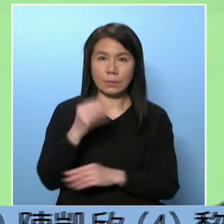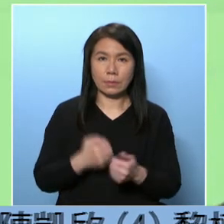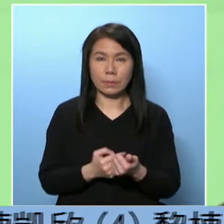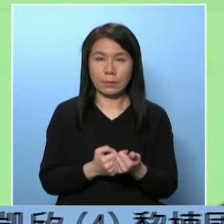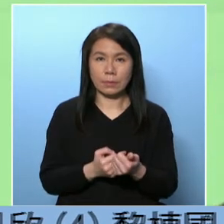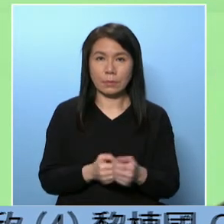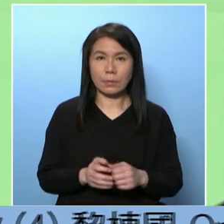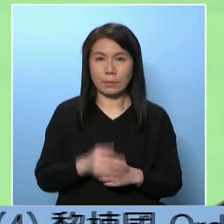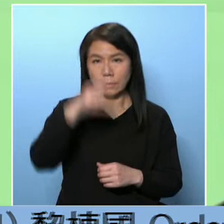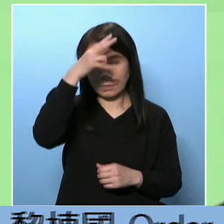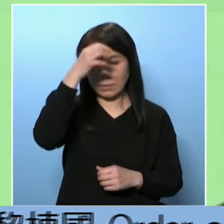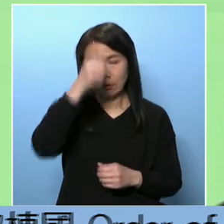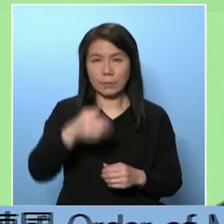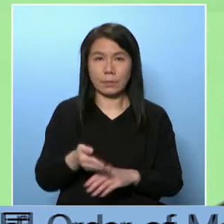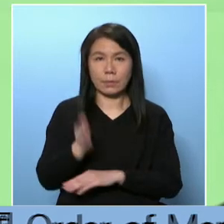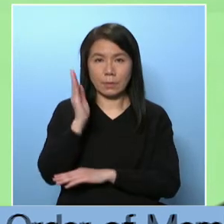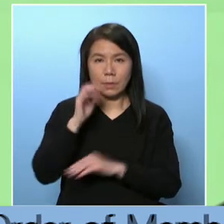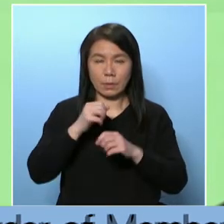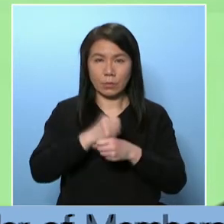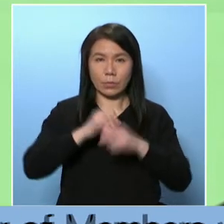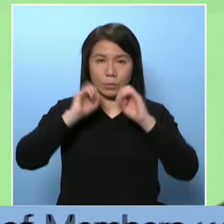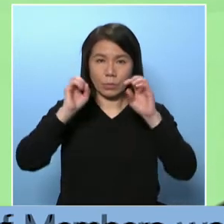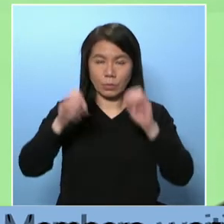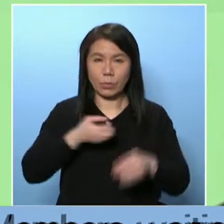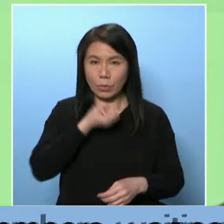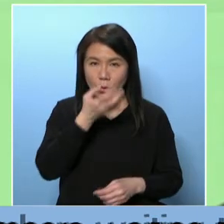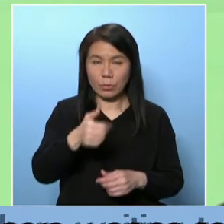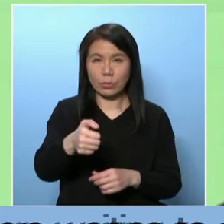Mr. President, I speak in support of the